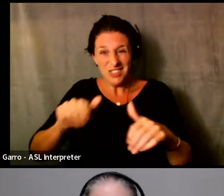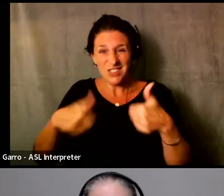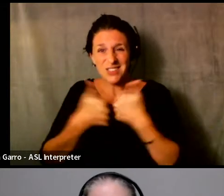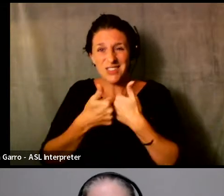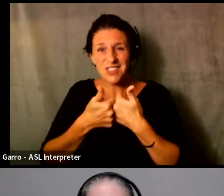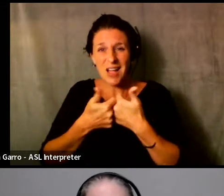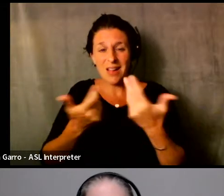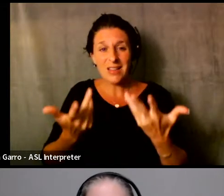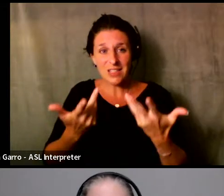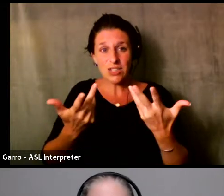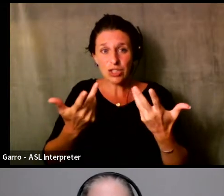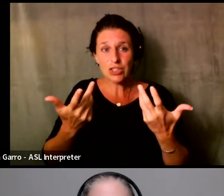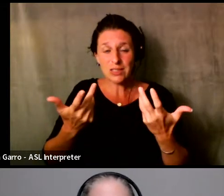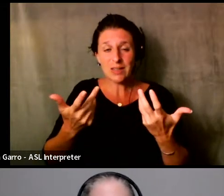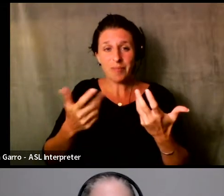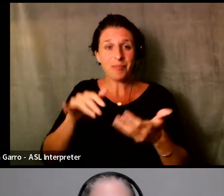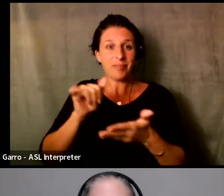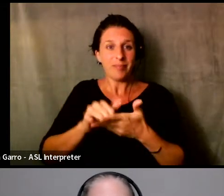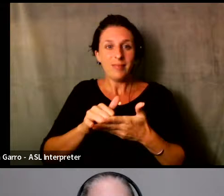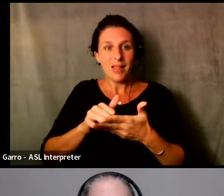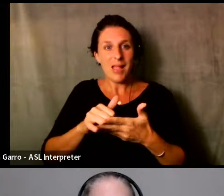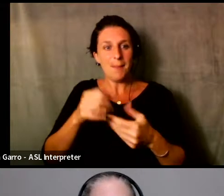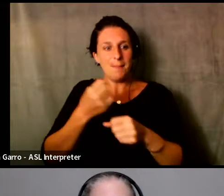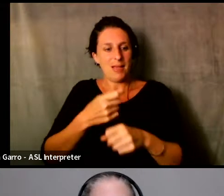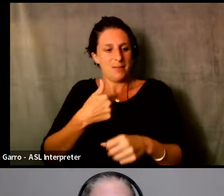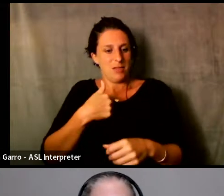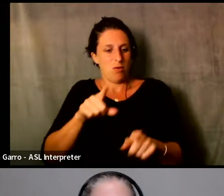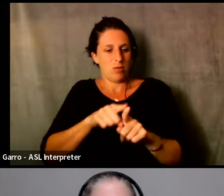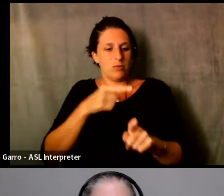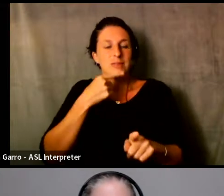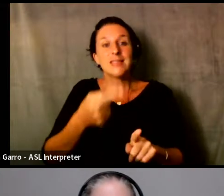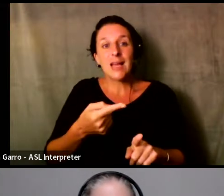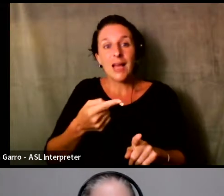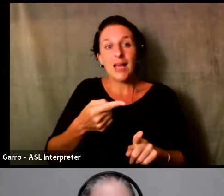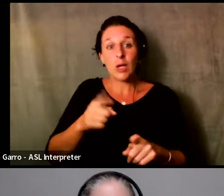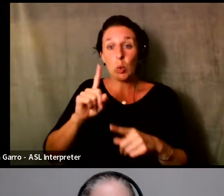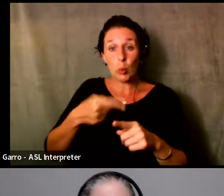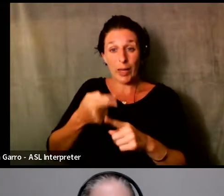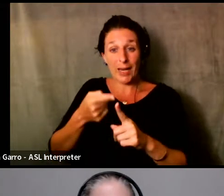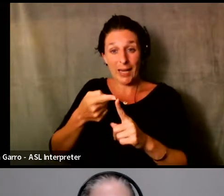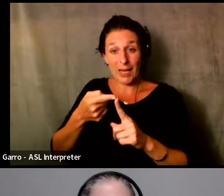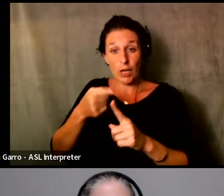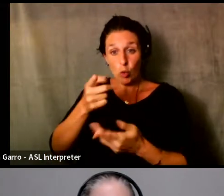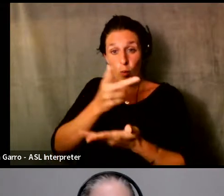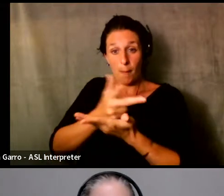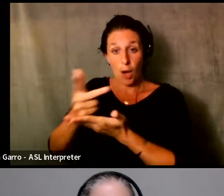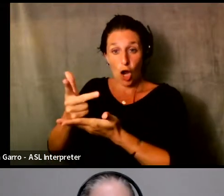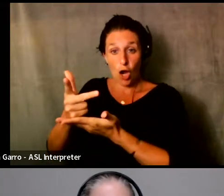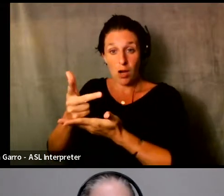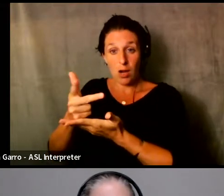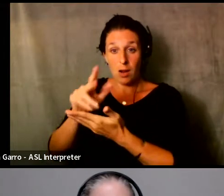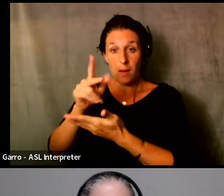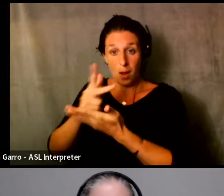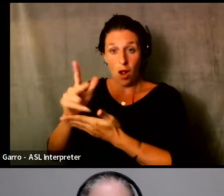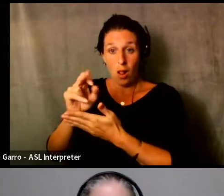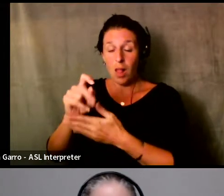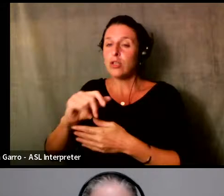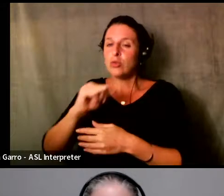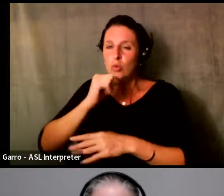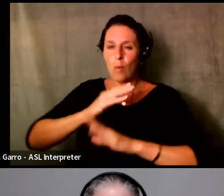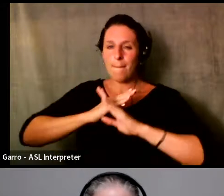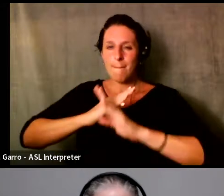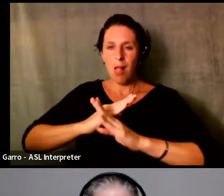really, that leads me to also say that when you're parking in a parking lot, do not block the